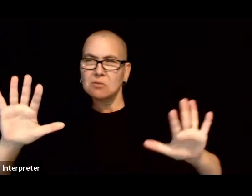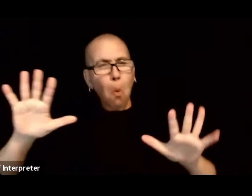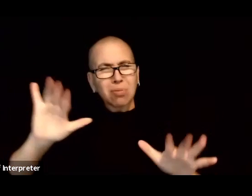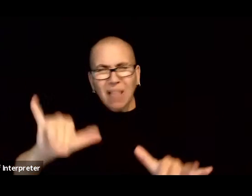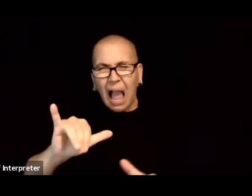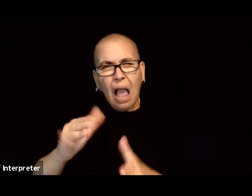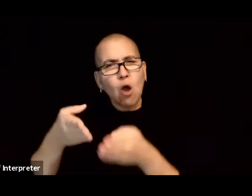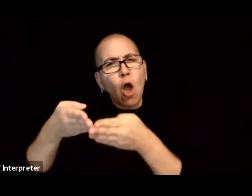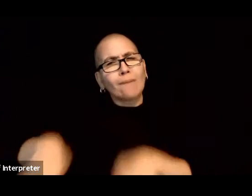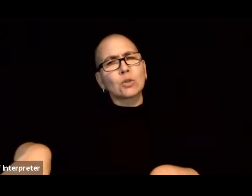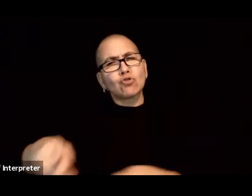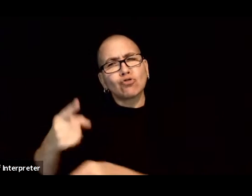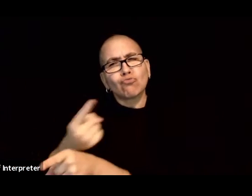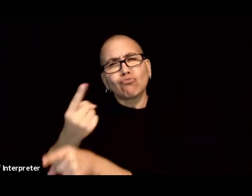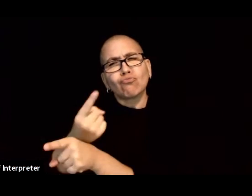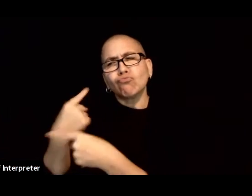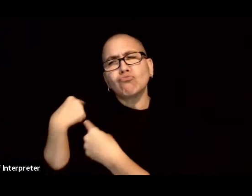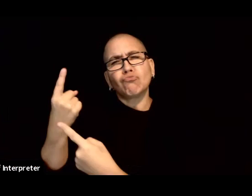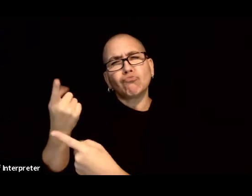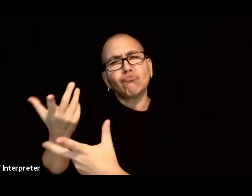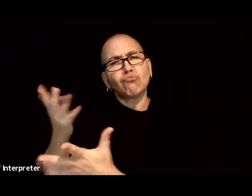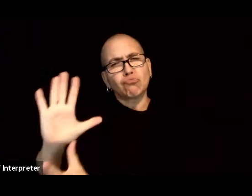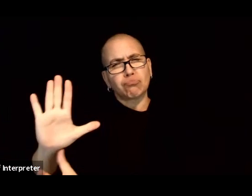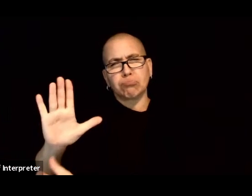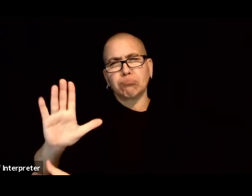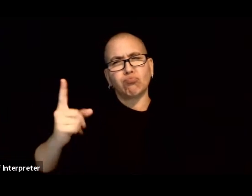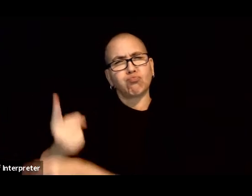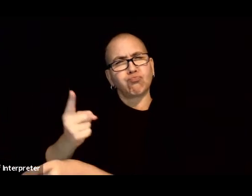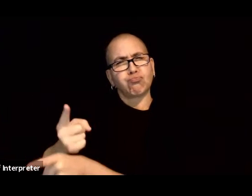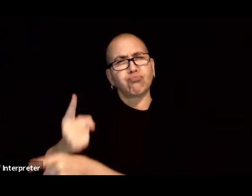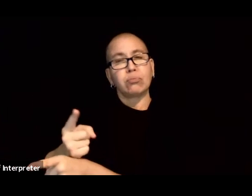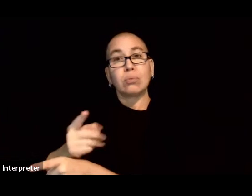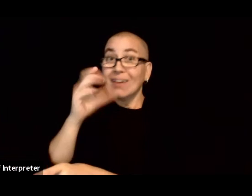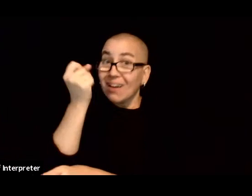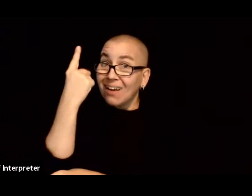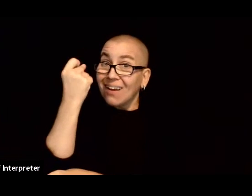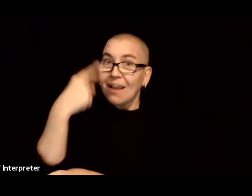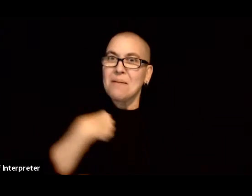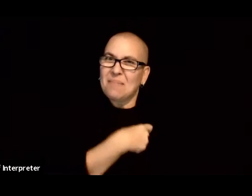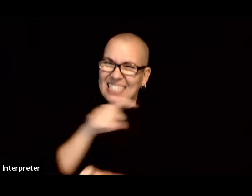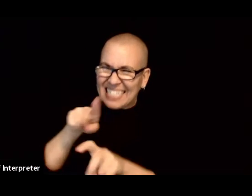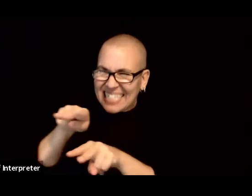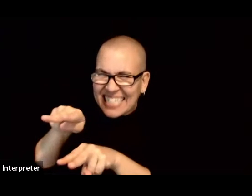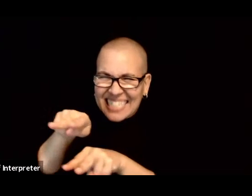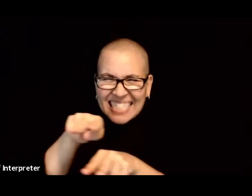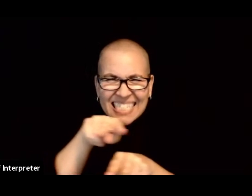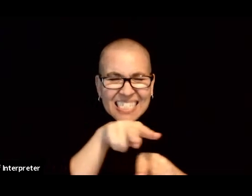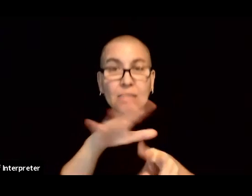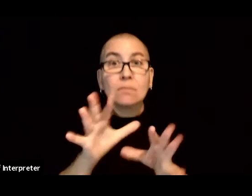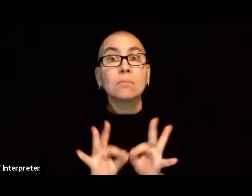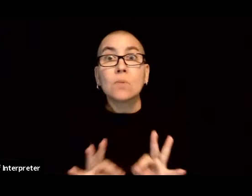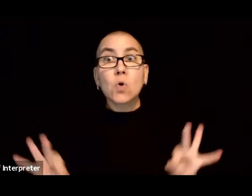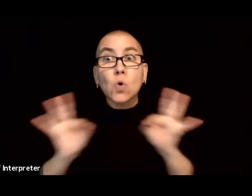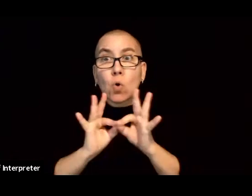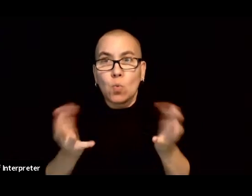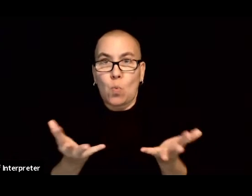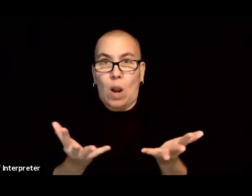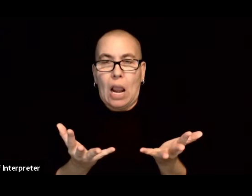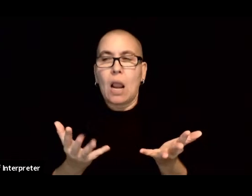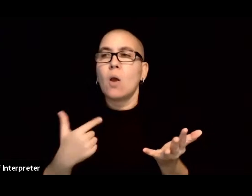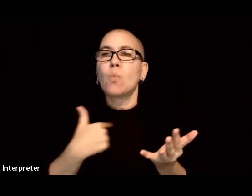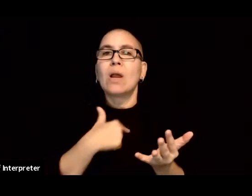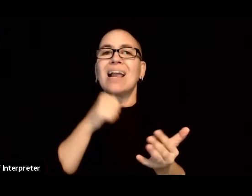be monitoring that, and that is happening, but we want to be sure that we're not contributing to challenges